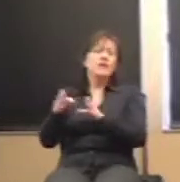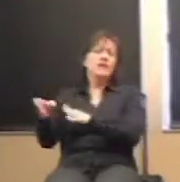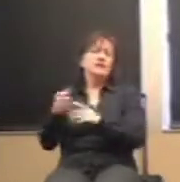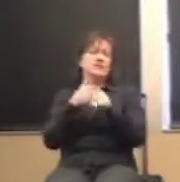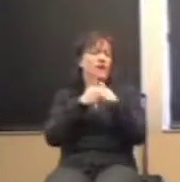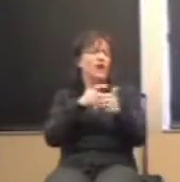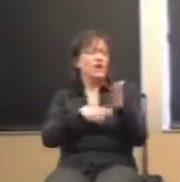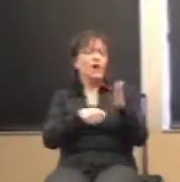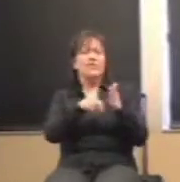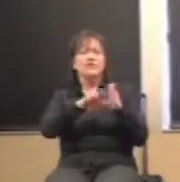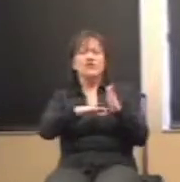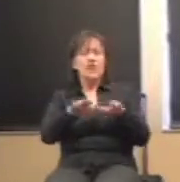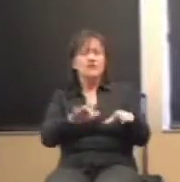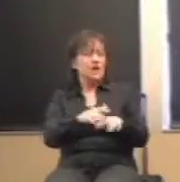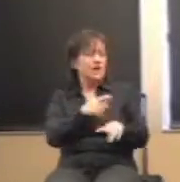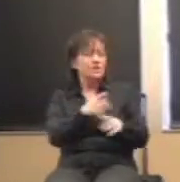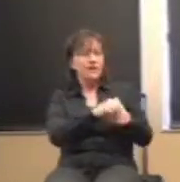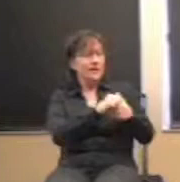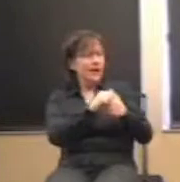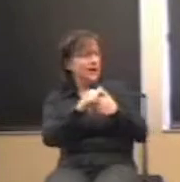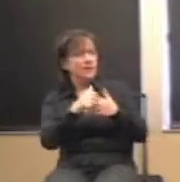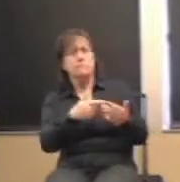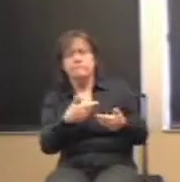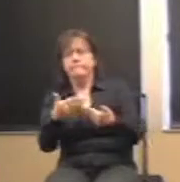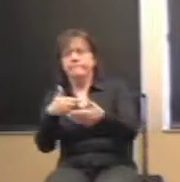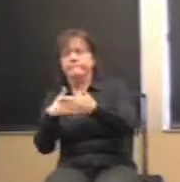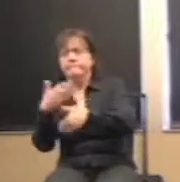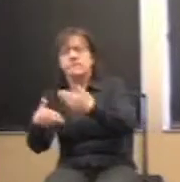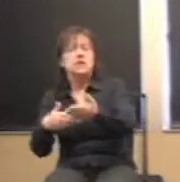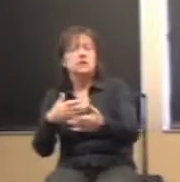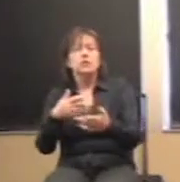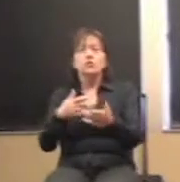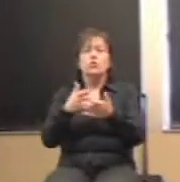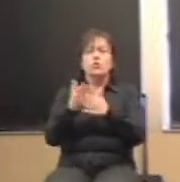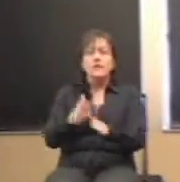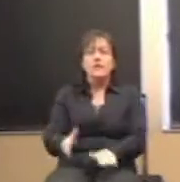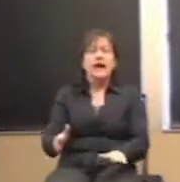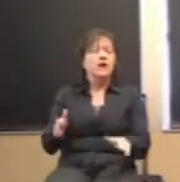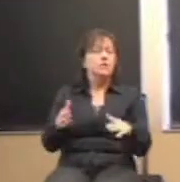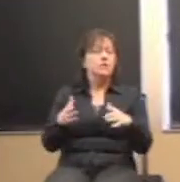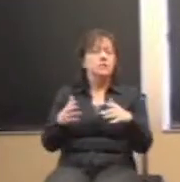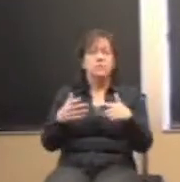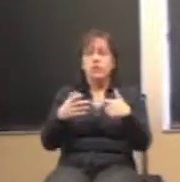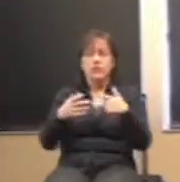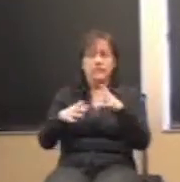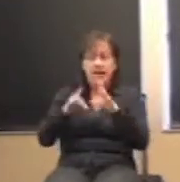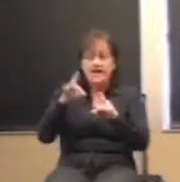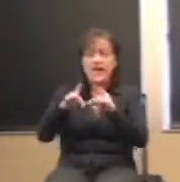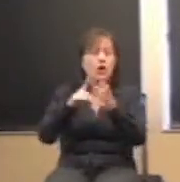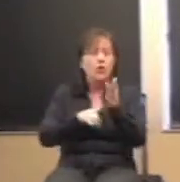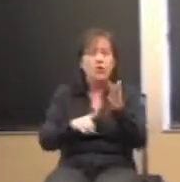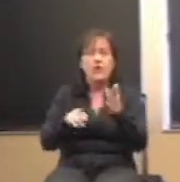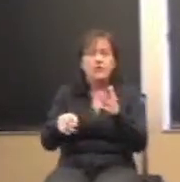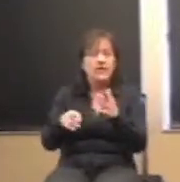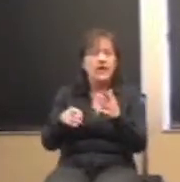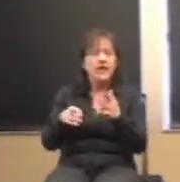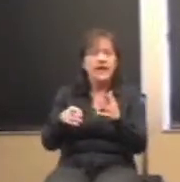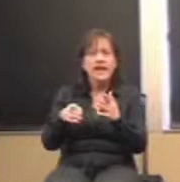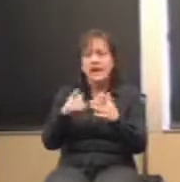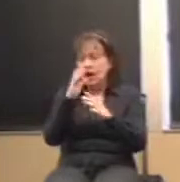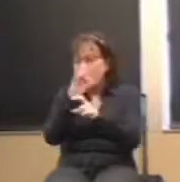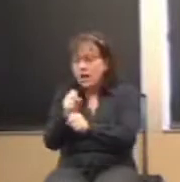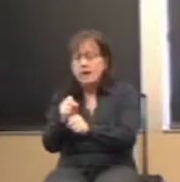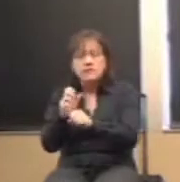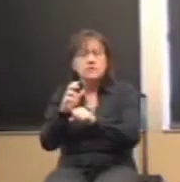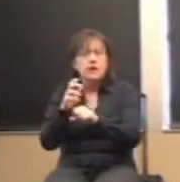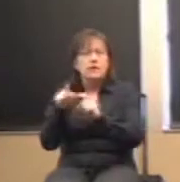up where we're breaking into their world, and if they're spinning wheels on the ground, we're going to get down there and find out what it is that they're getting out of spinning the wheels. We're going to spin right with them.